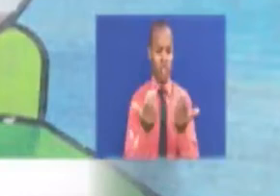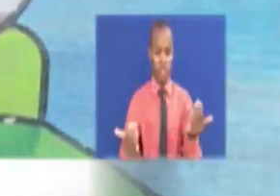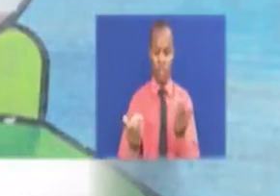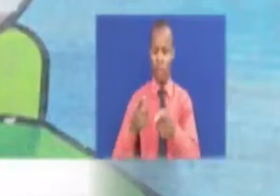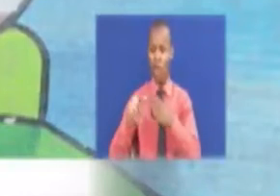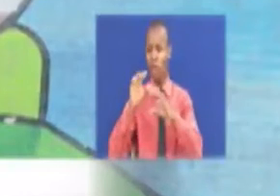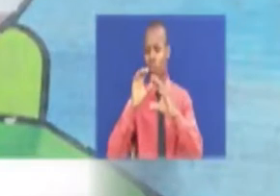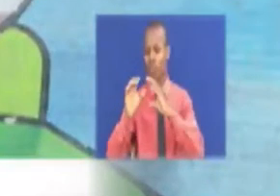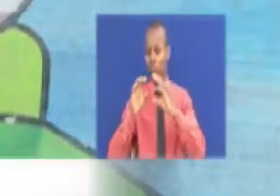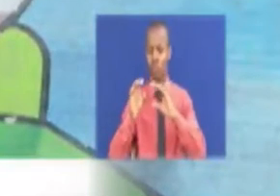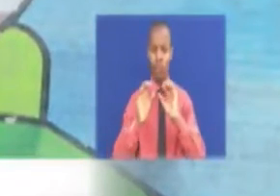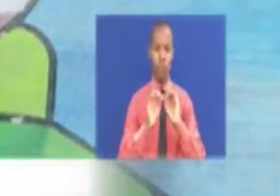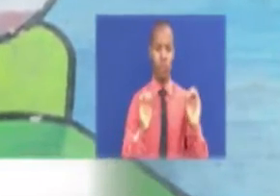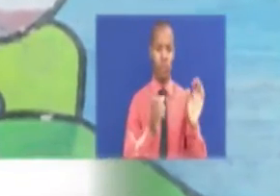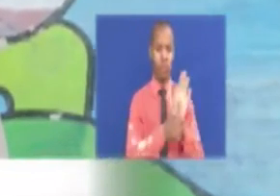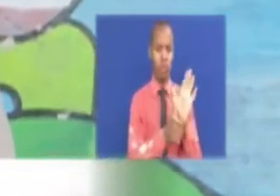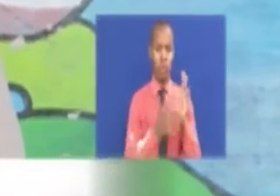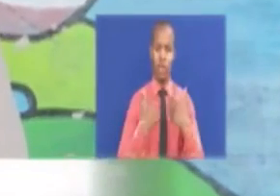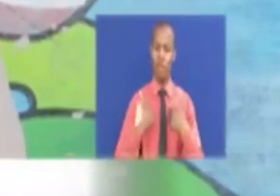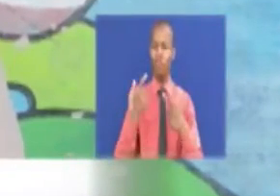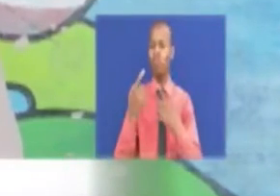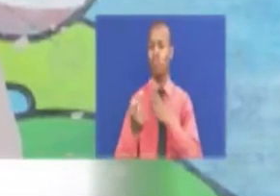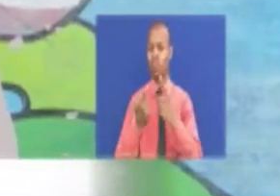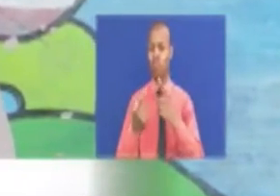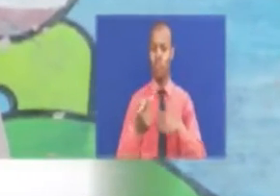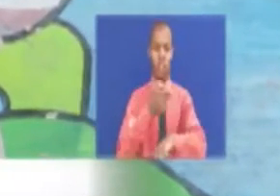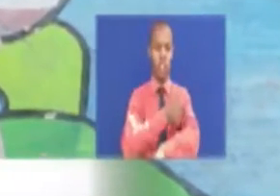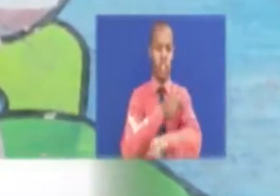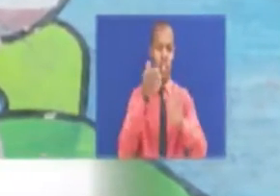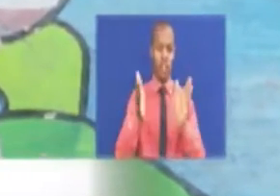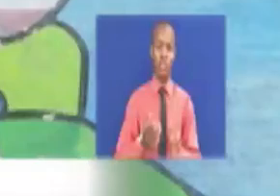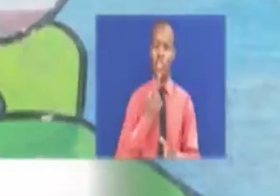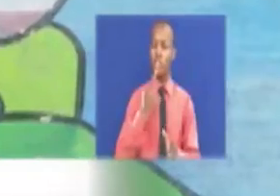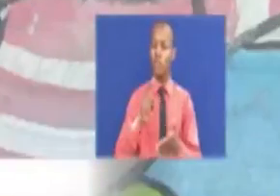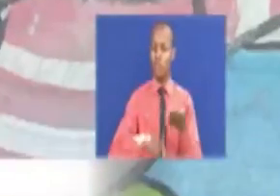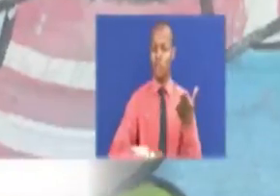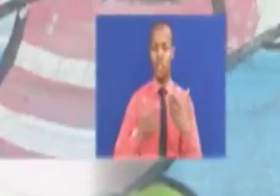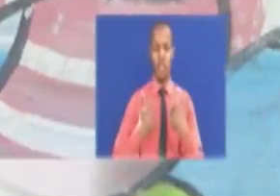haongei, ako na shida ya kuongea. Daktari alituambia ako na autism.